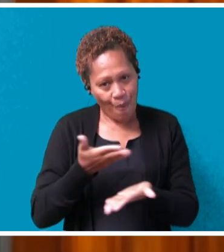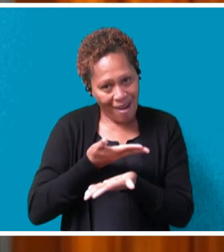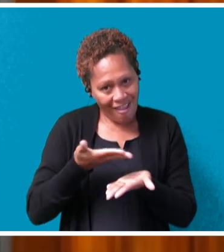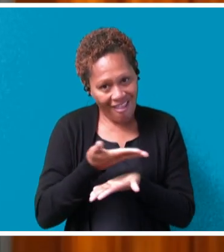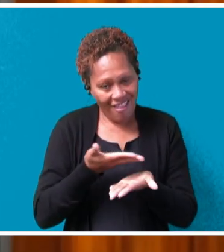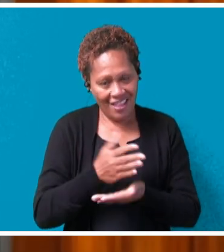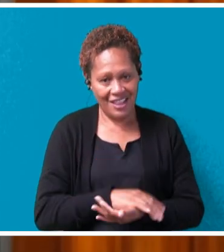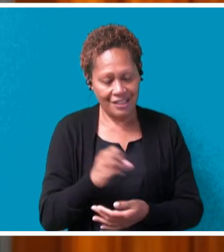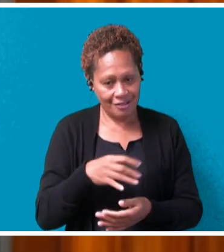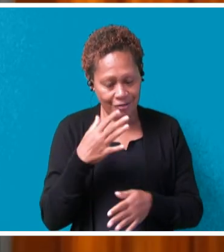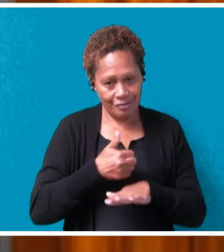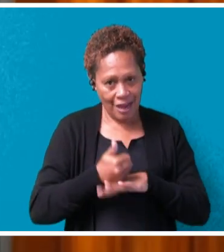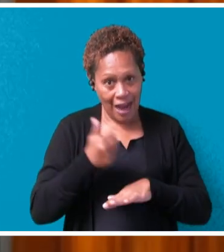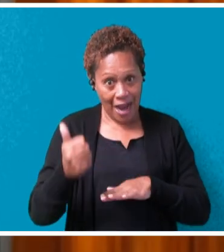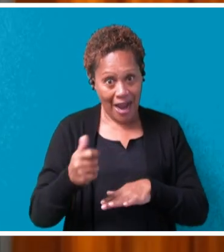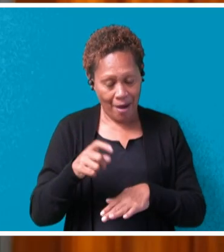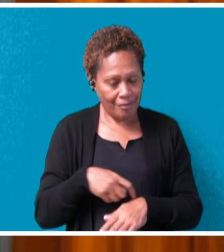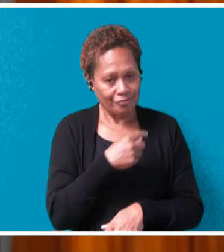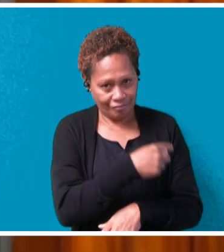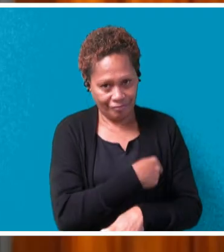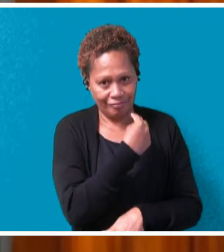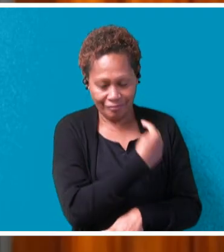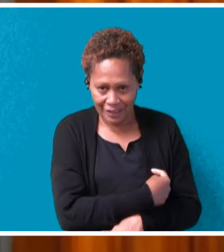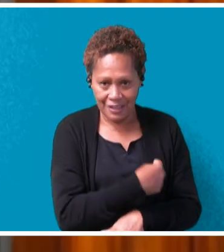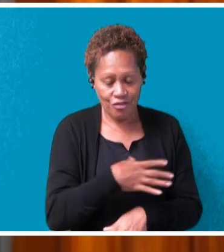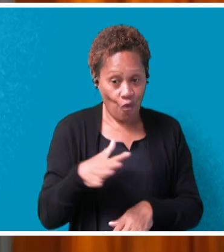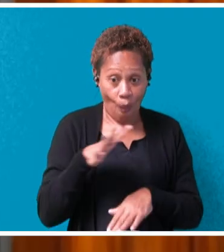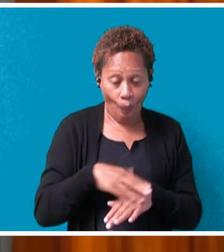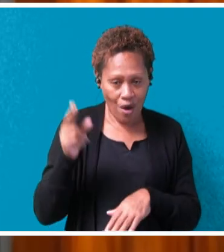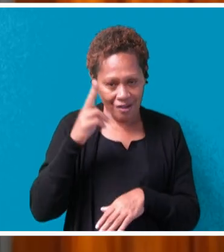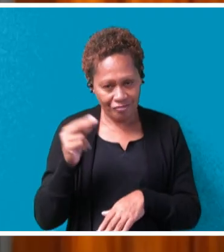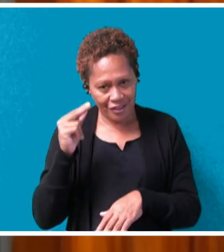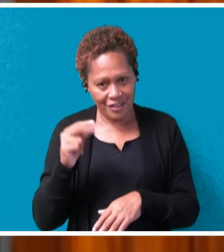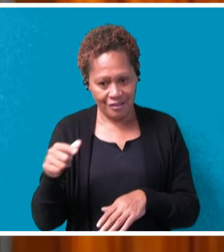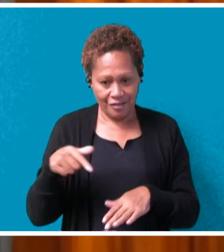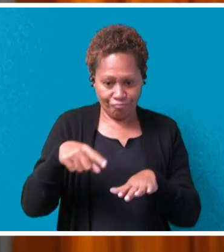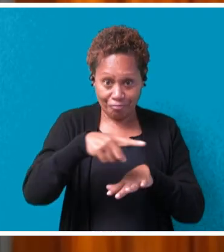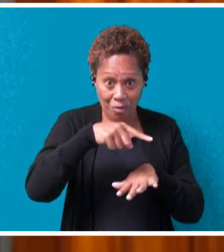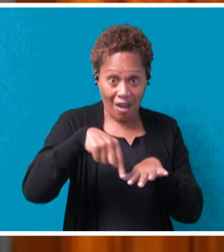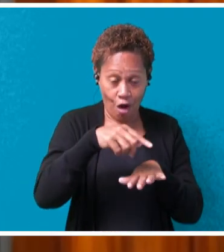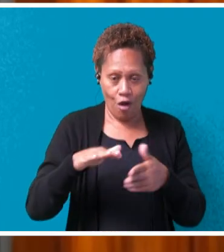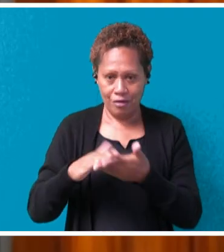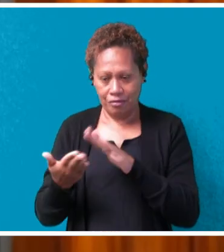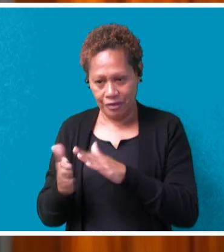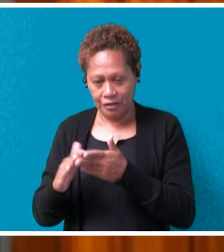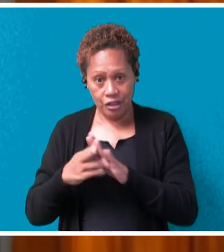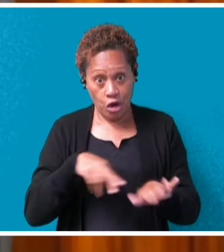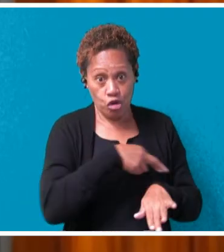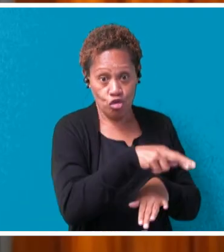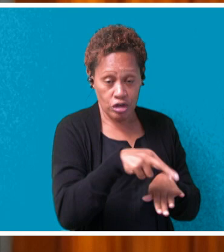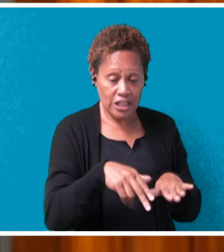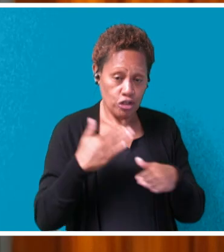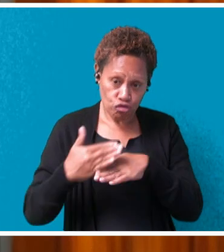Government remains committed to ensuring that voices of all Fijians across communities, generations, and regions are heard